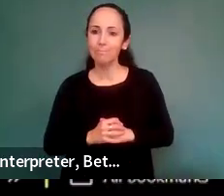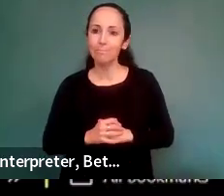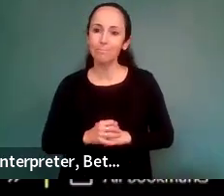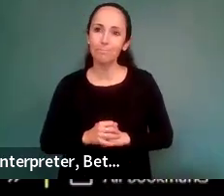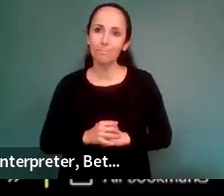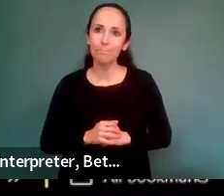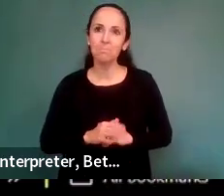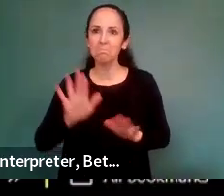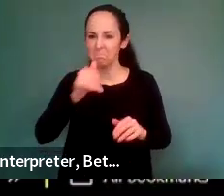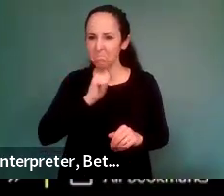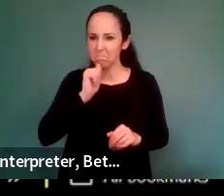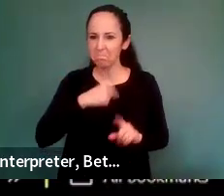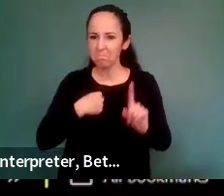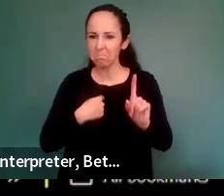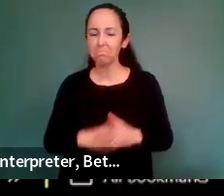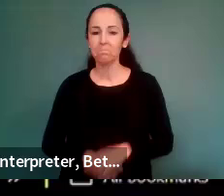Bear with me a moment.